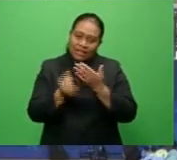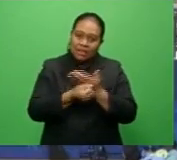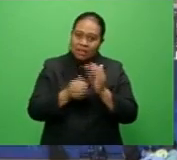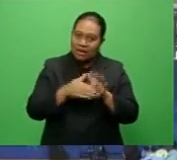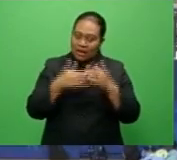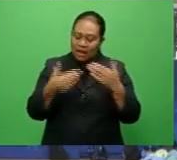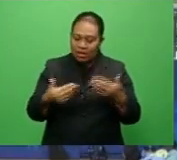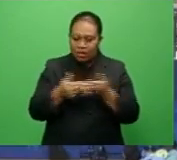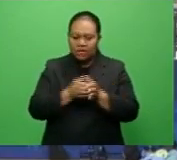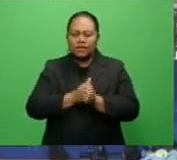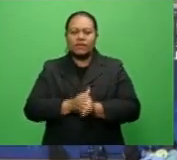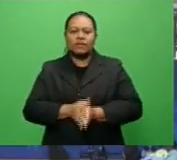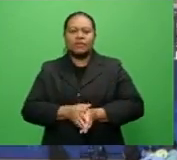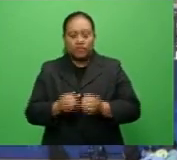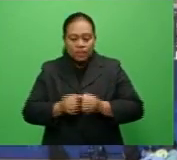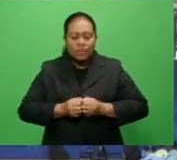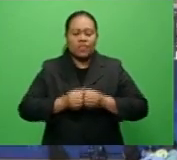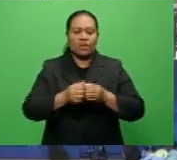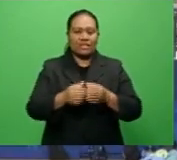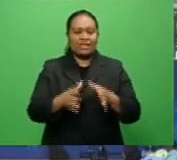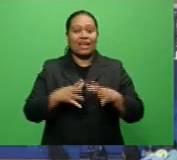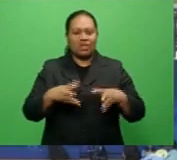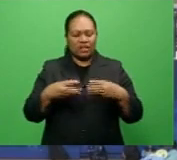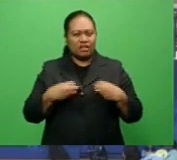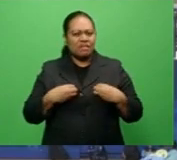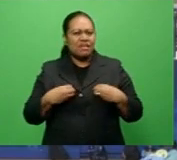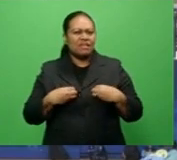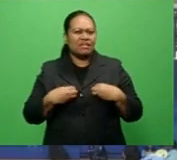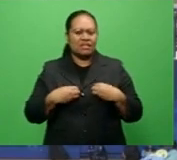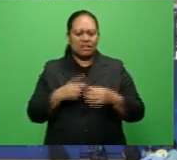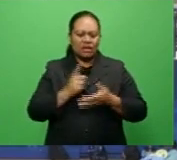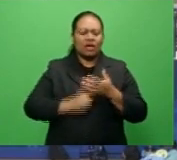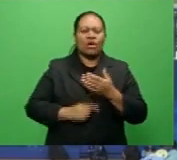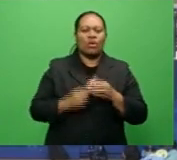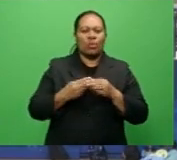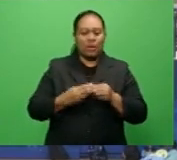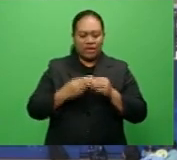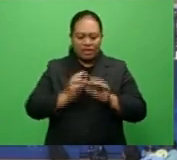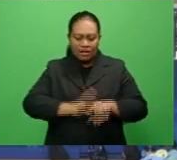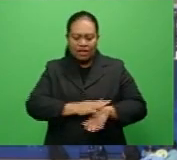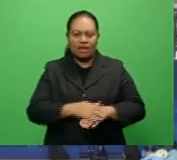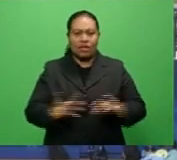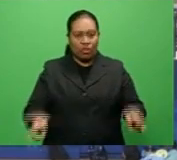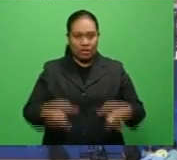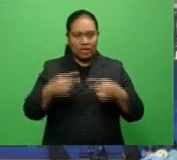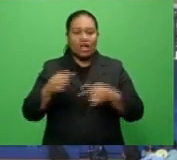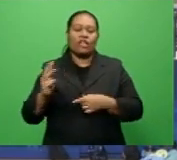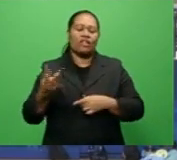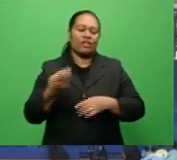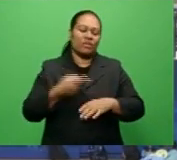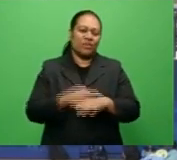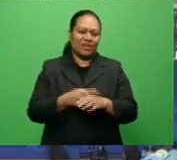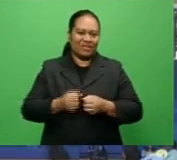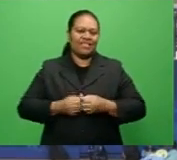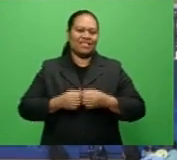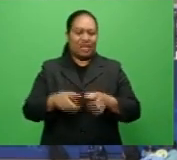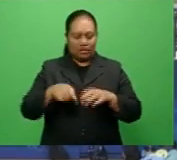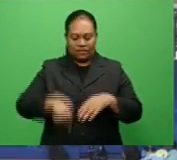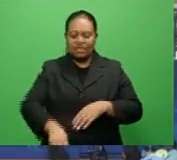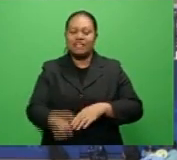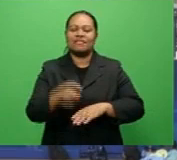to restart the Business House Basketball competition that will begin on the 3rd week of this